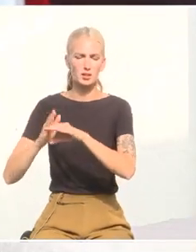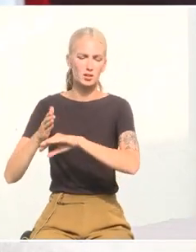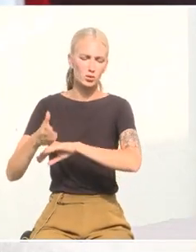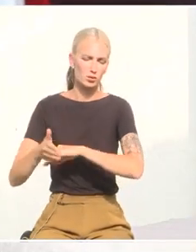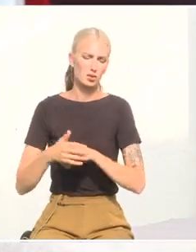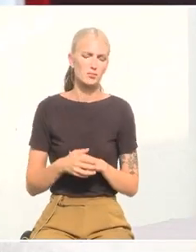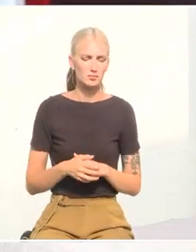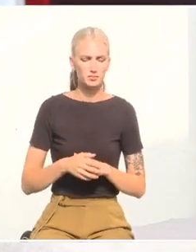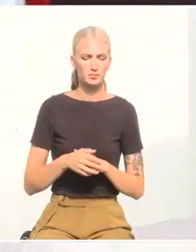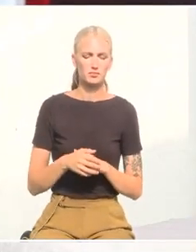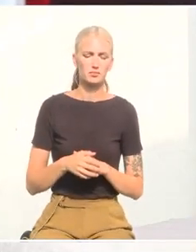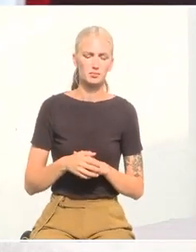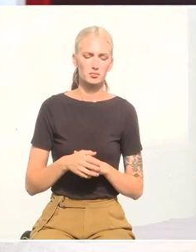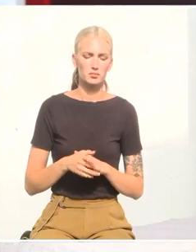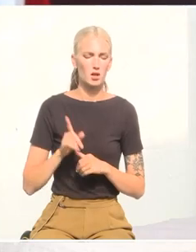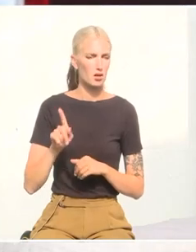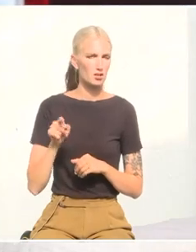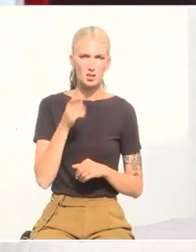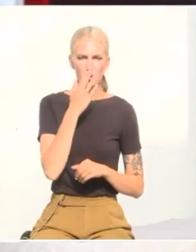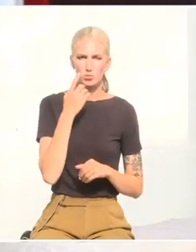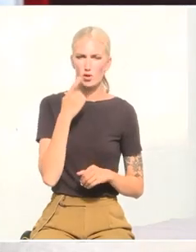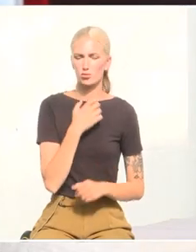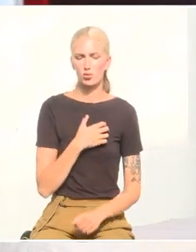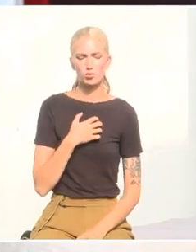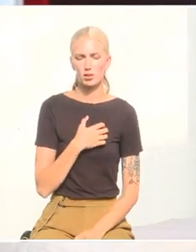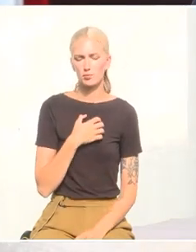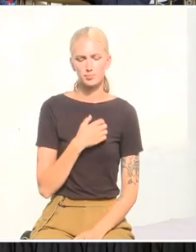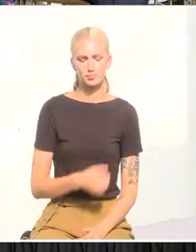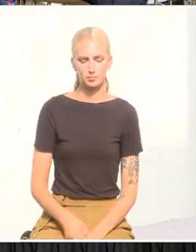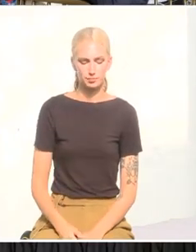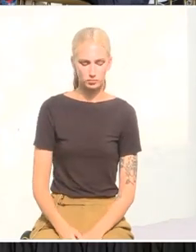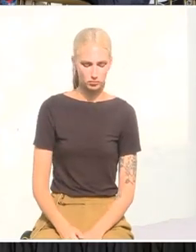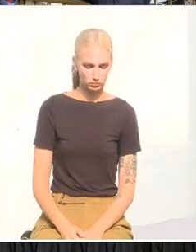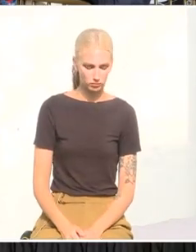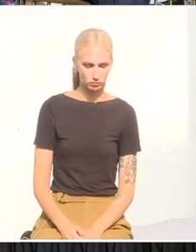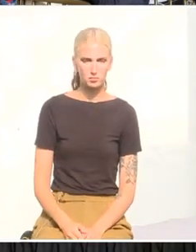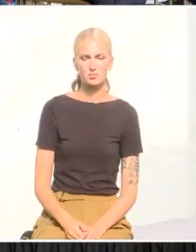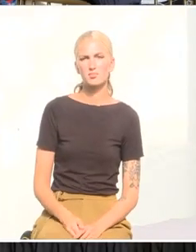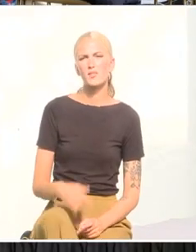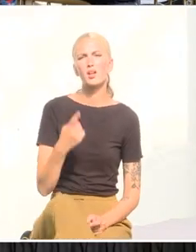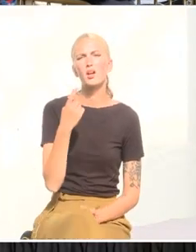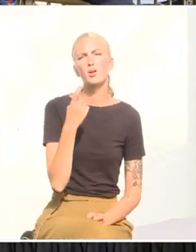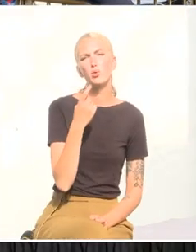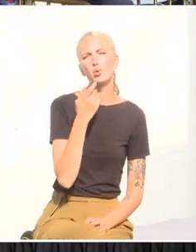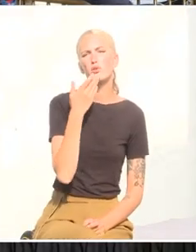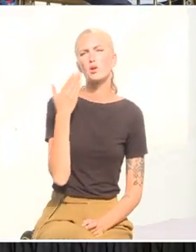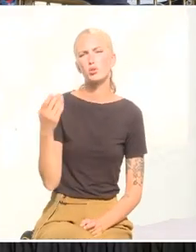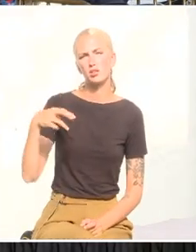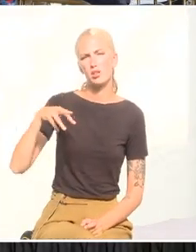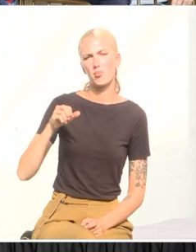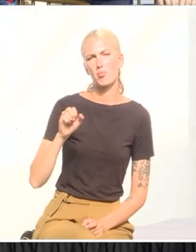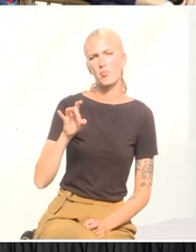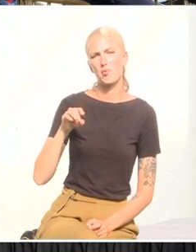a key point that I want to make. Yeah. But I just wanted to ask you one more question, Martin, because I was